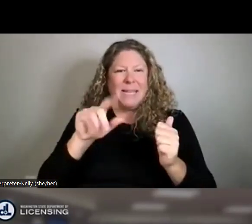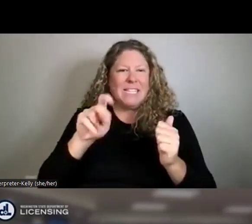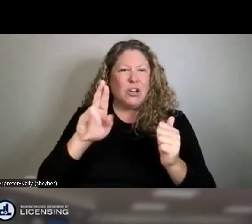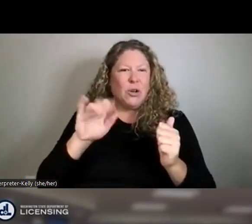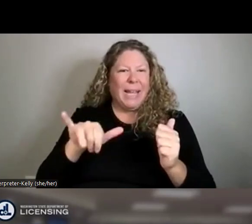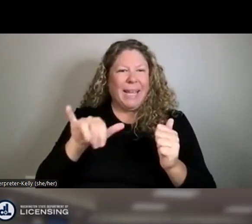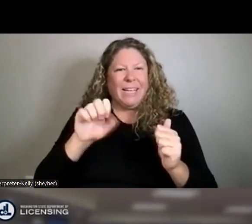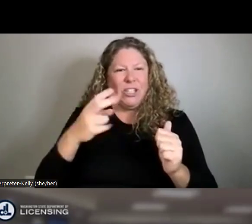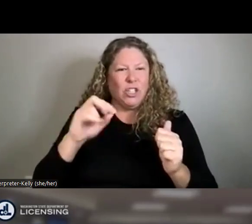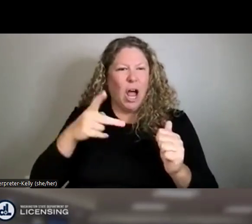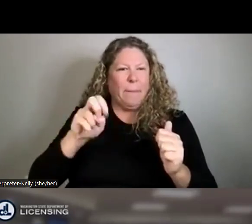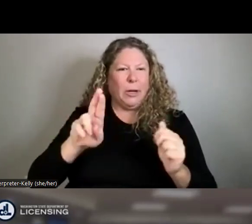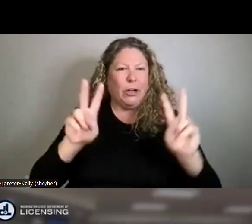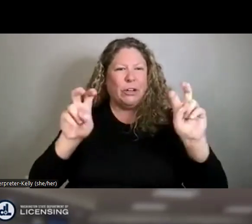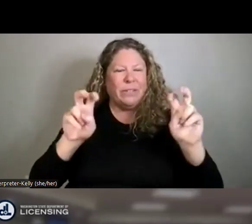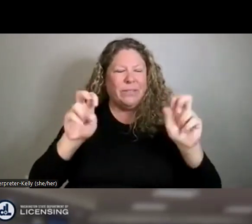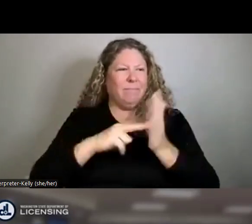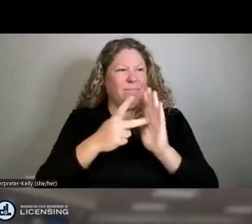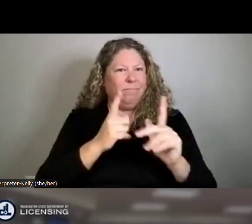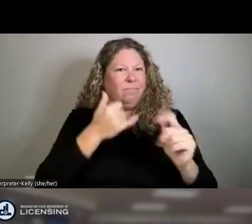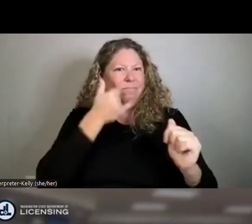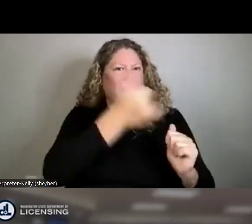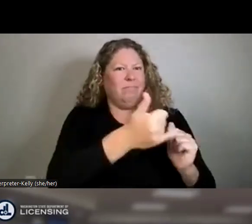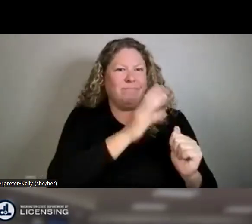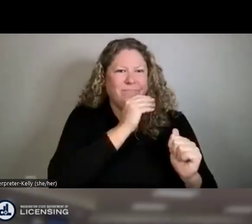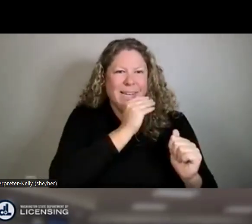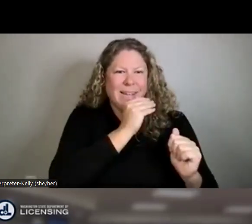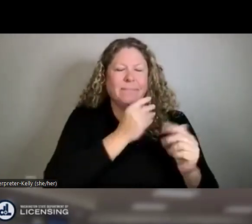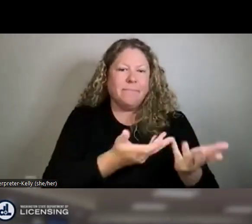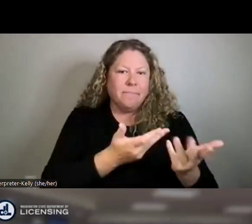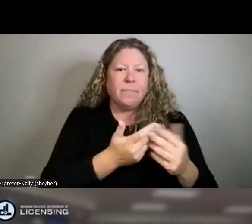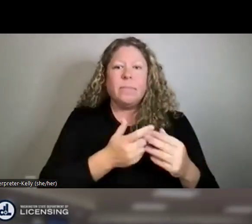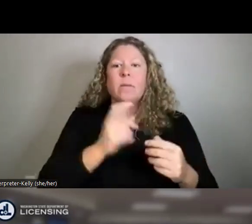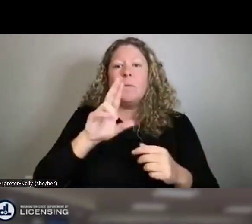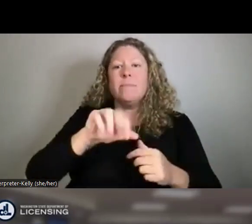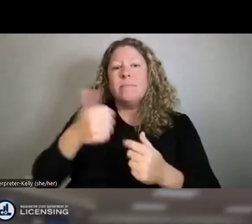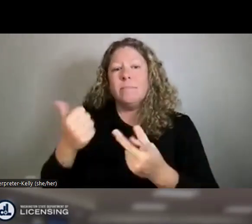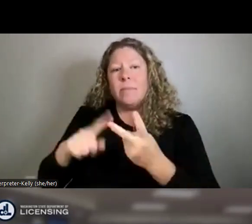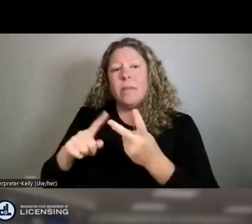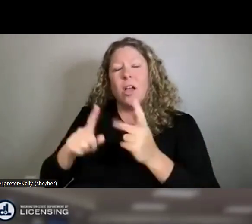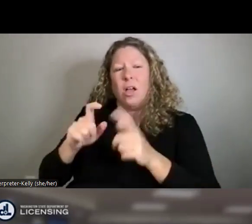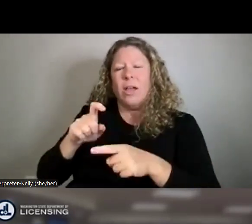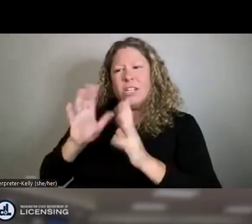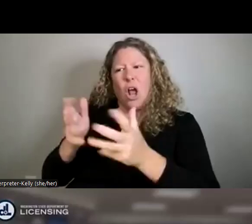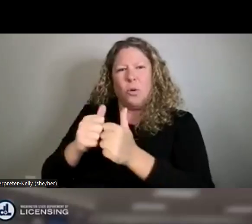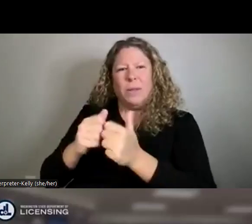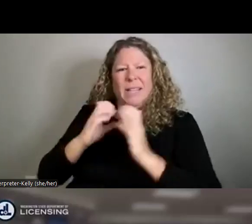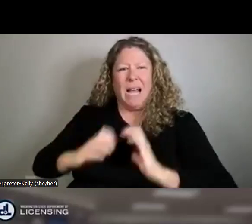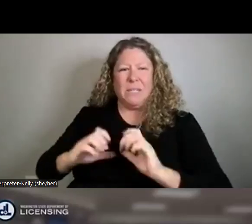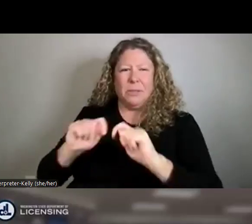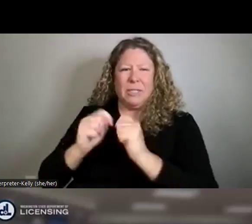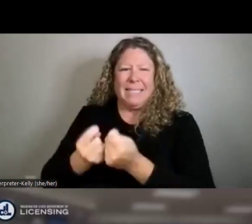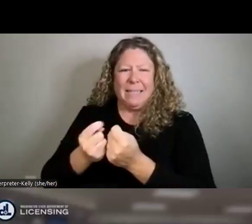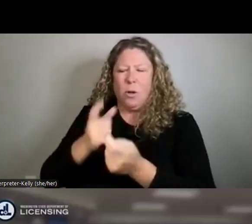really great way to add to that is to talk to the customer's team who supports those customers. They talk to